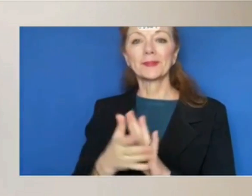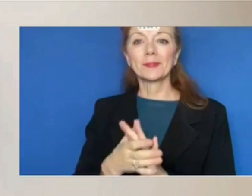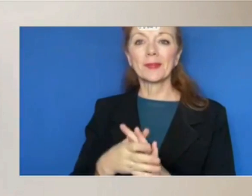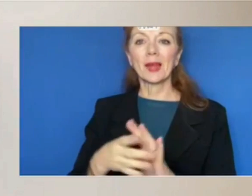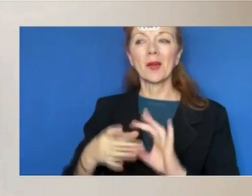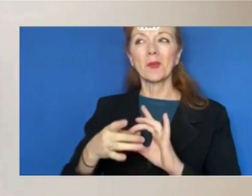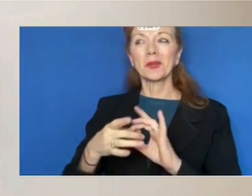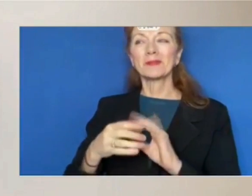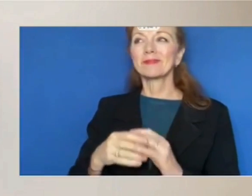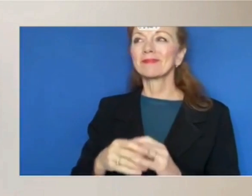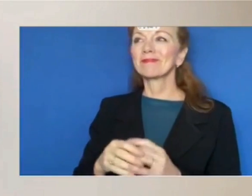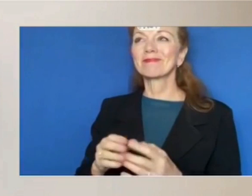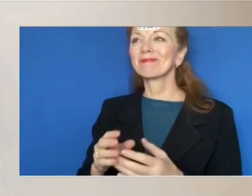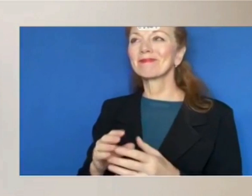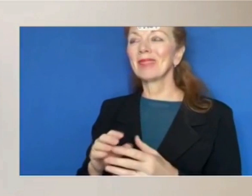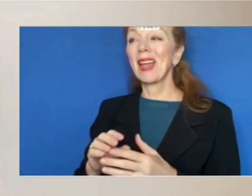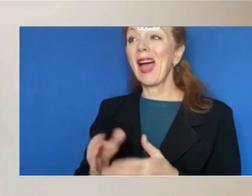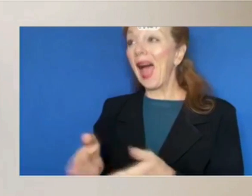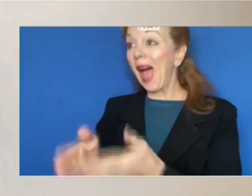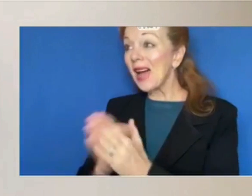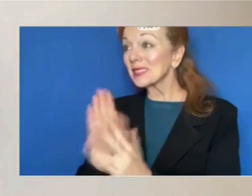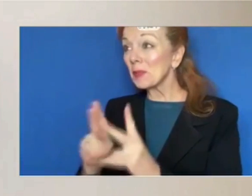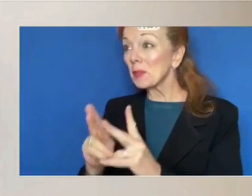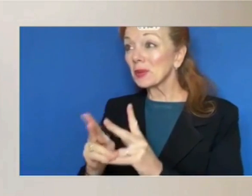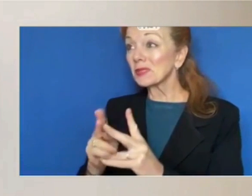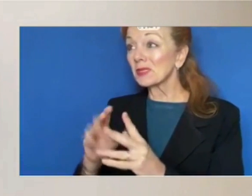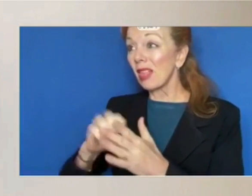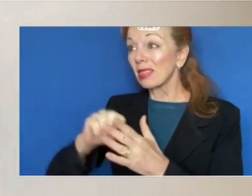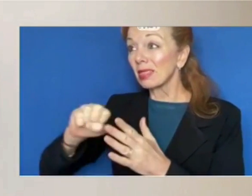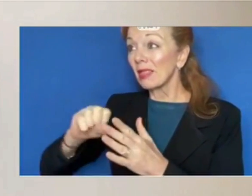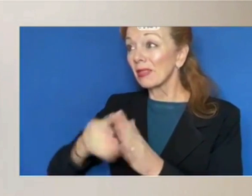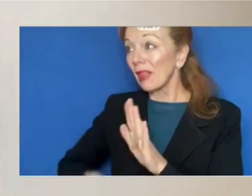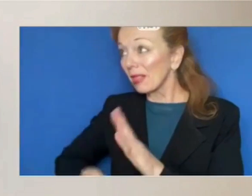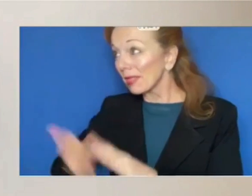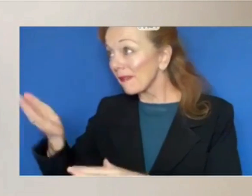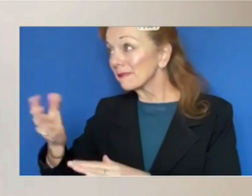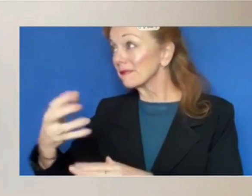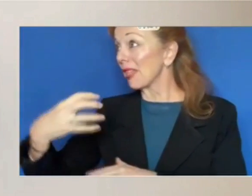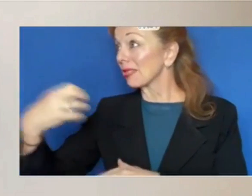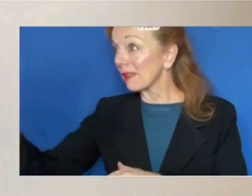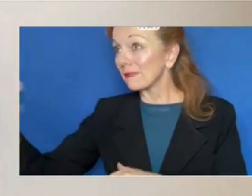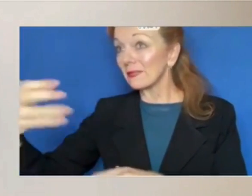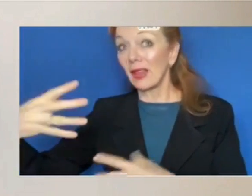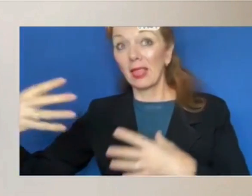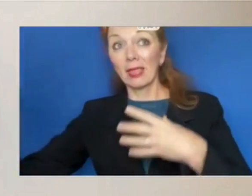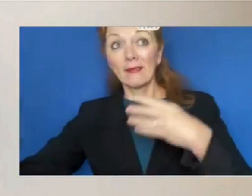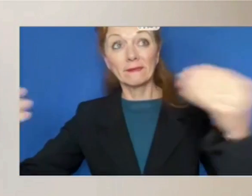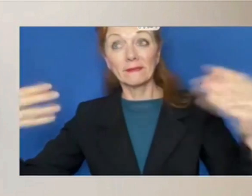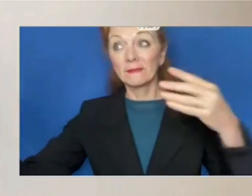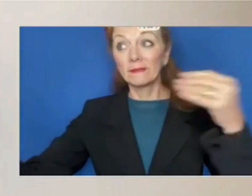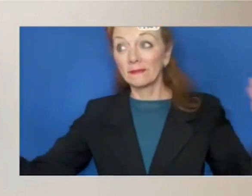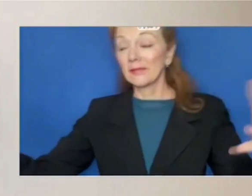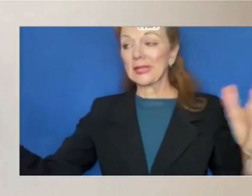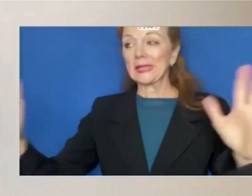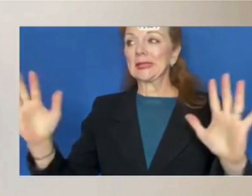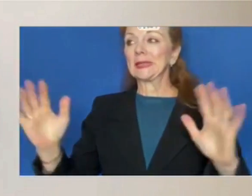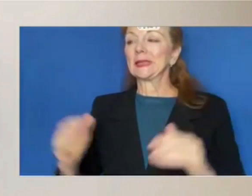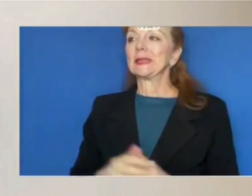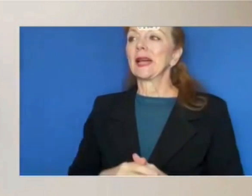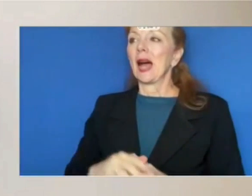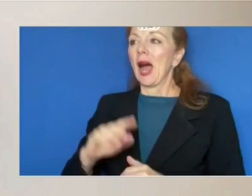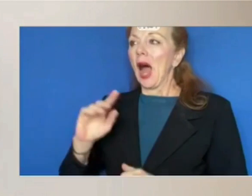of individuals or asking them to leave, that is, I would direct all those questions to the